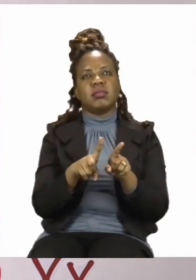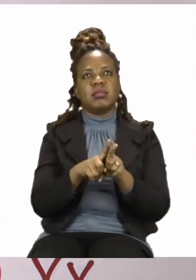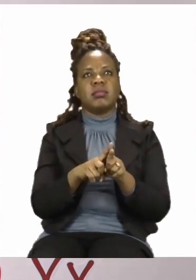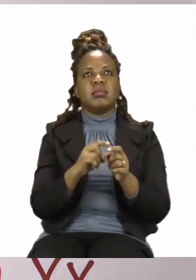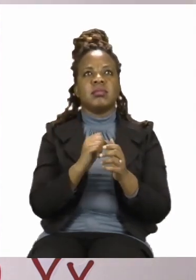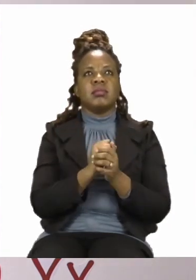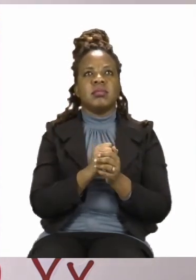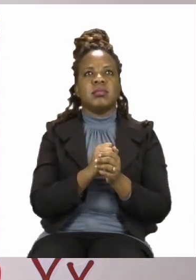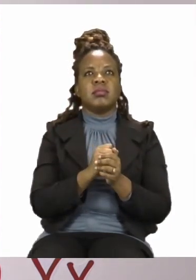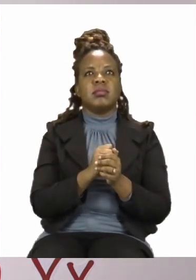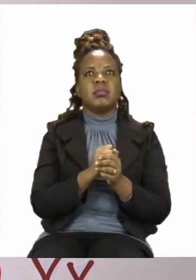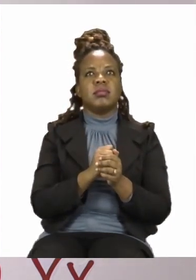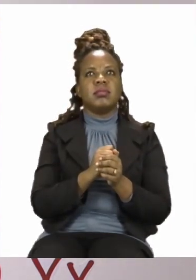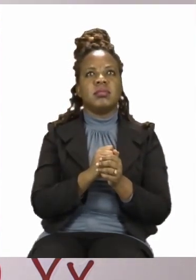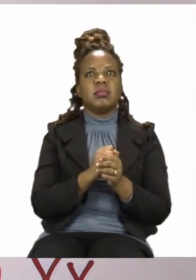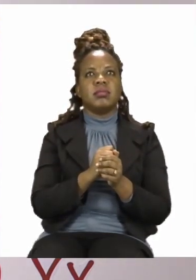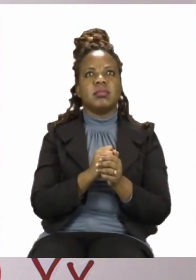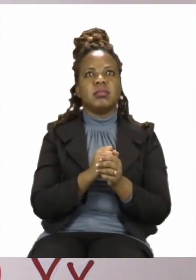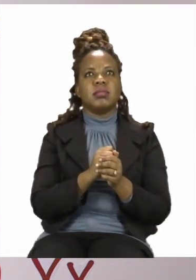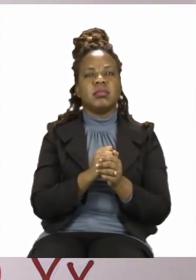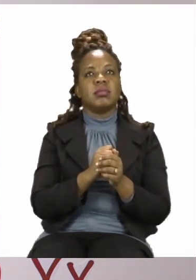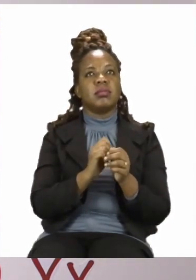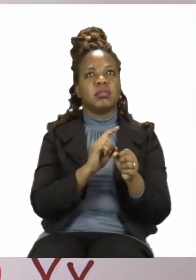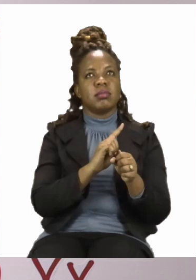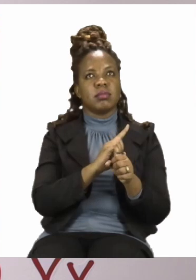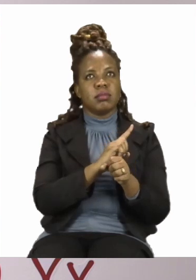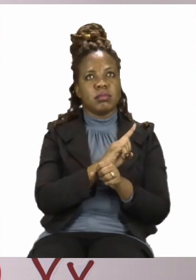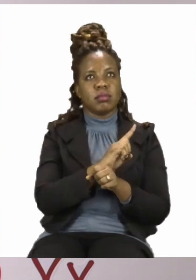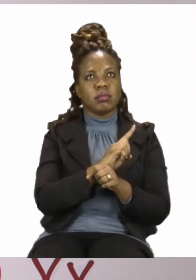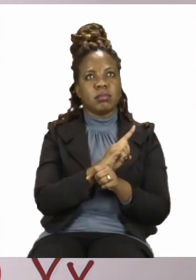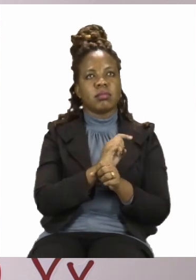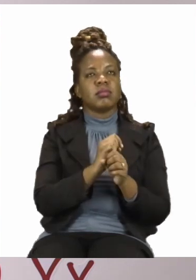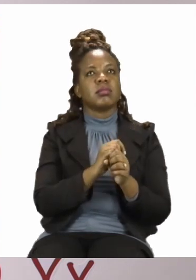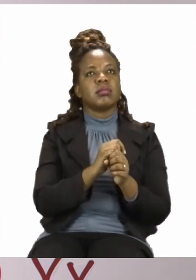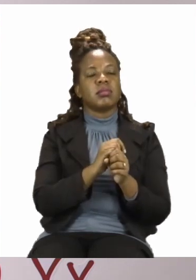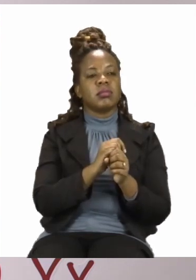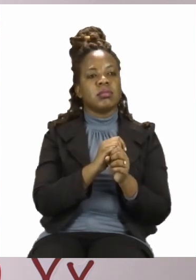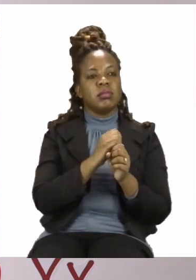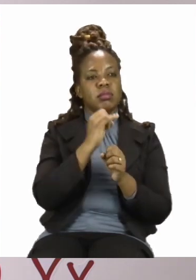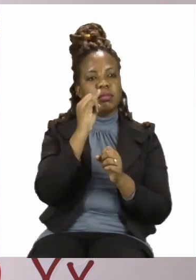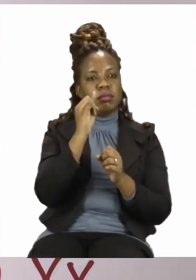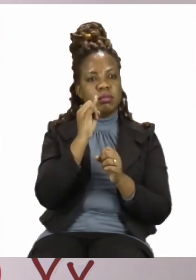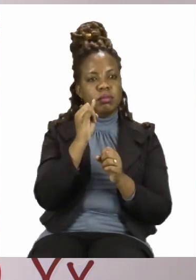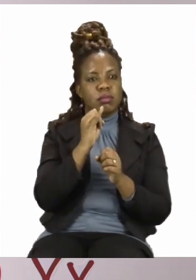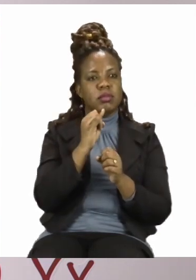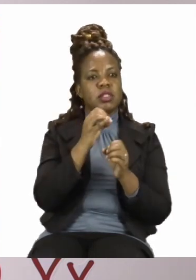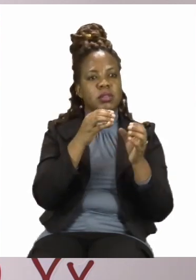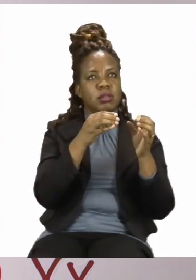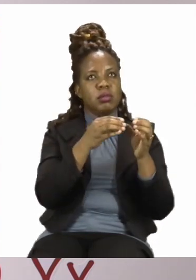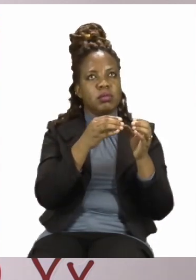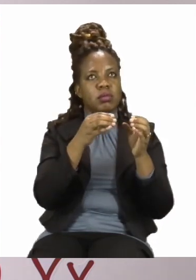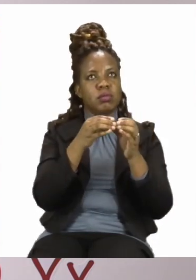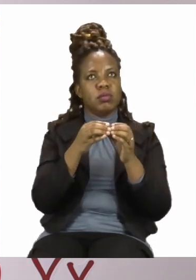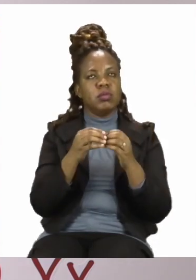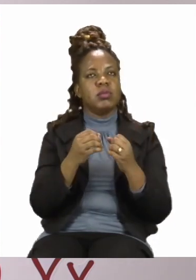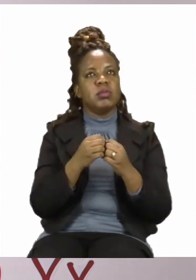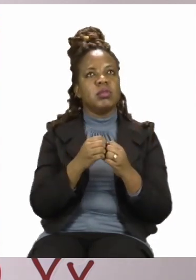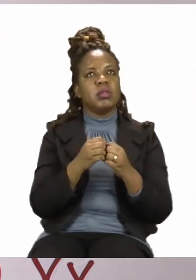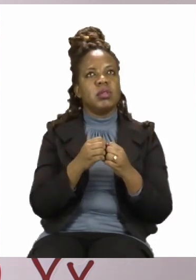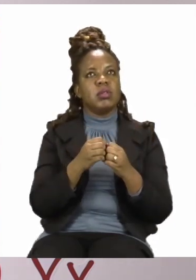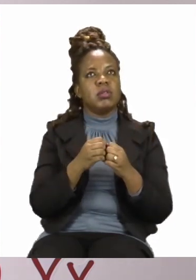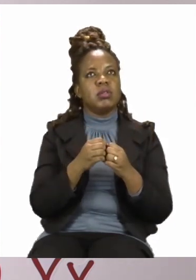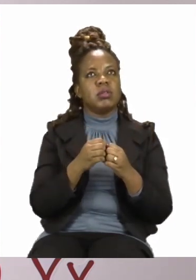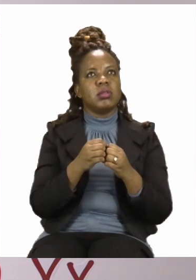first thing we need to do is draw our groups. And how many groups are we going to draw inside the